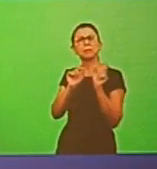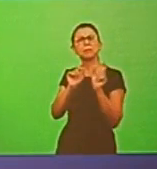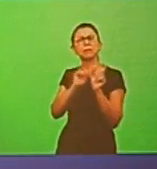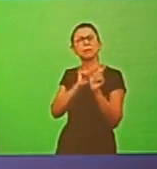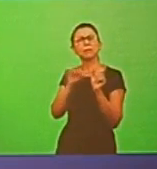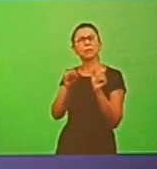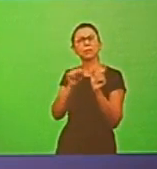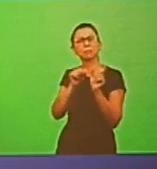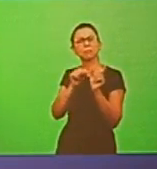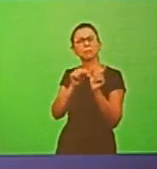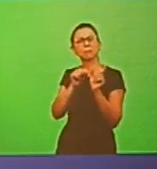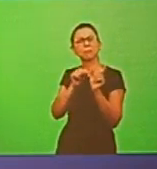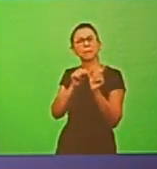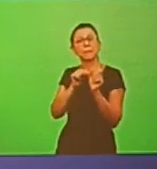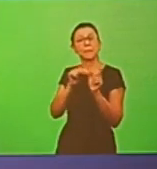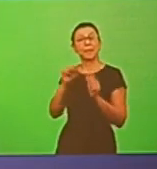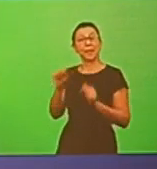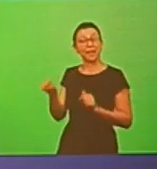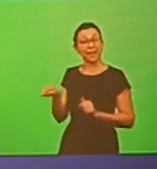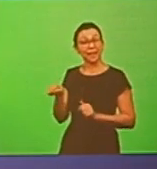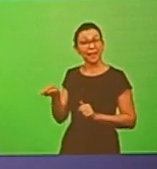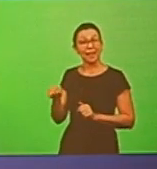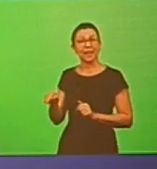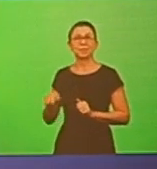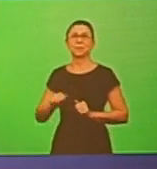the significance of prudence?